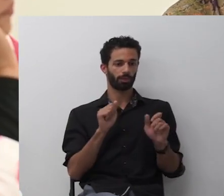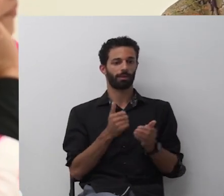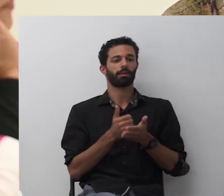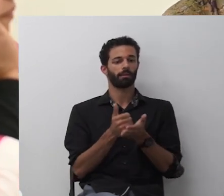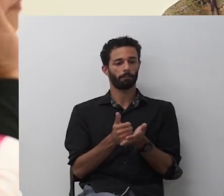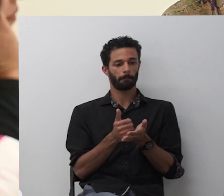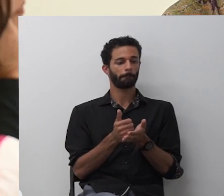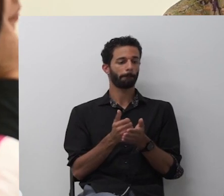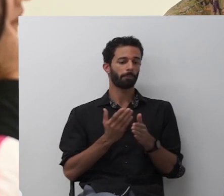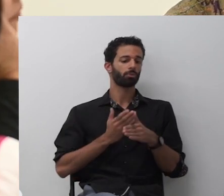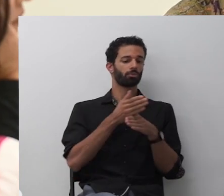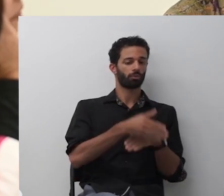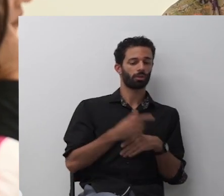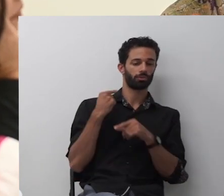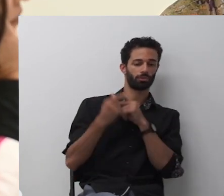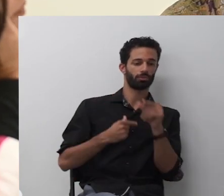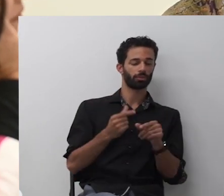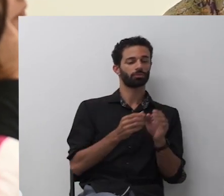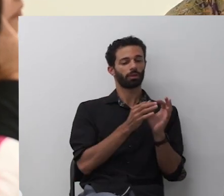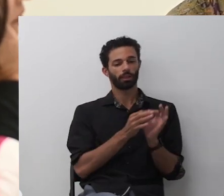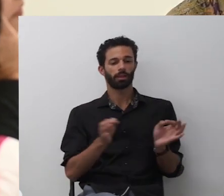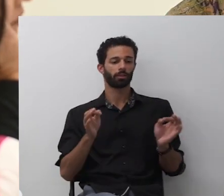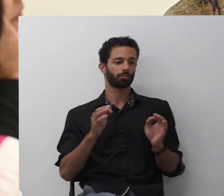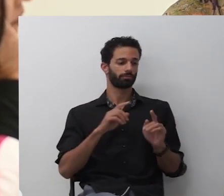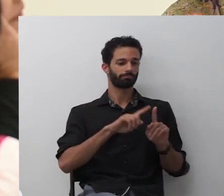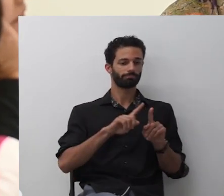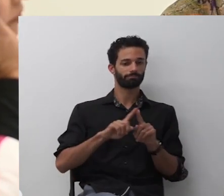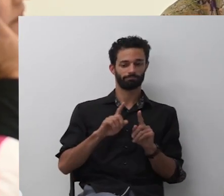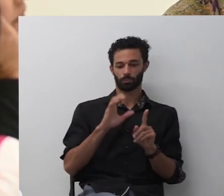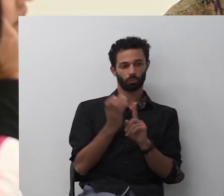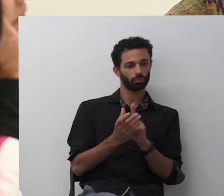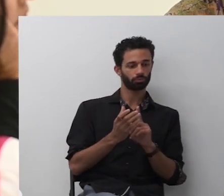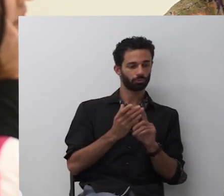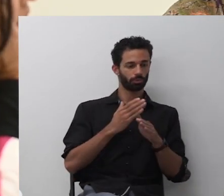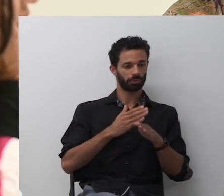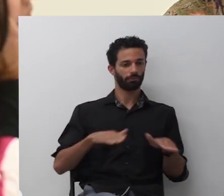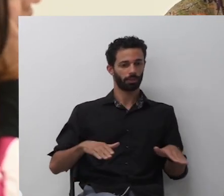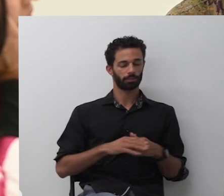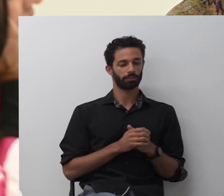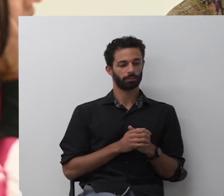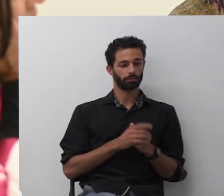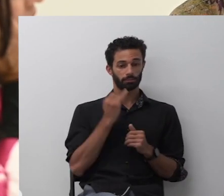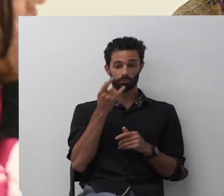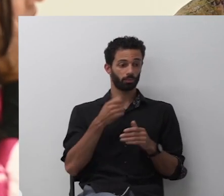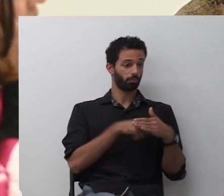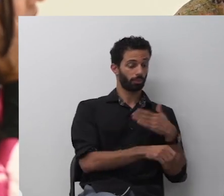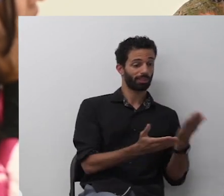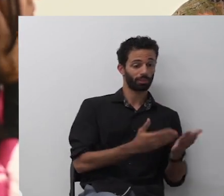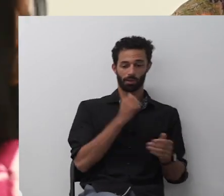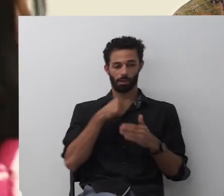helpful in sort of crossing generational language and I guess even cultural divides, almost like if you're born here or not